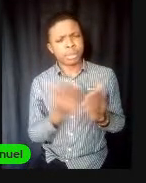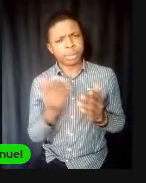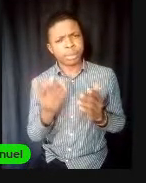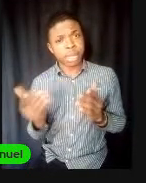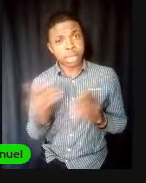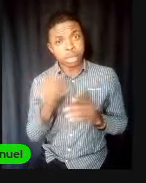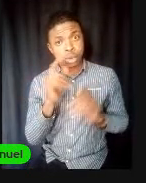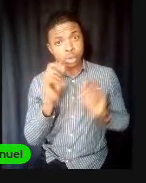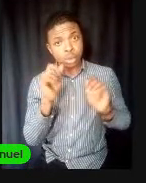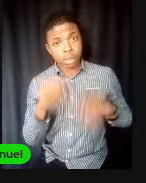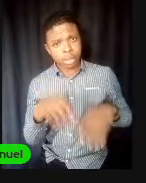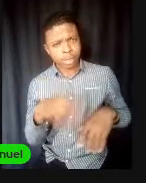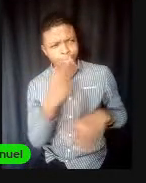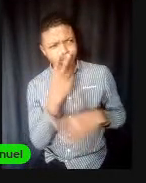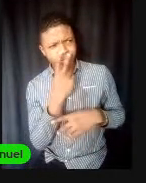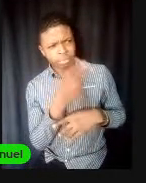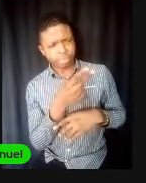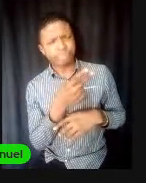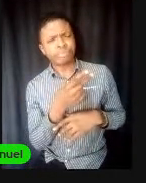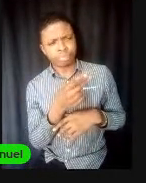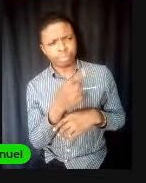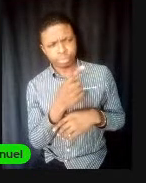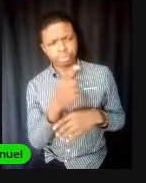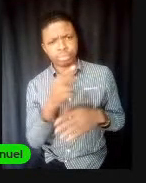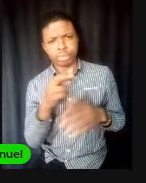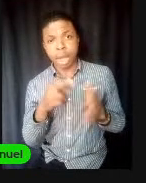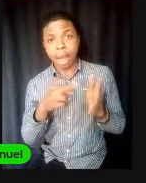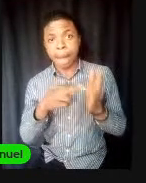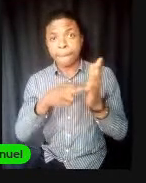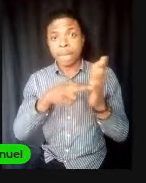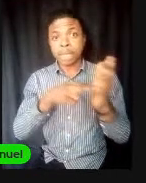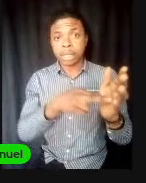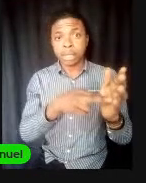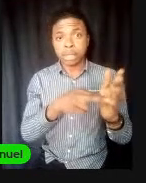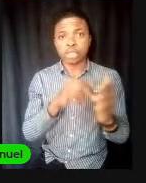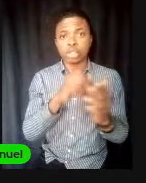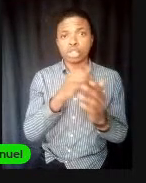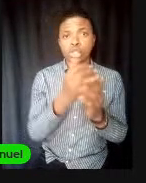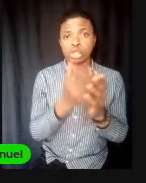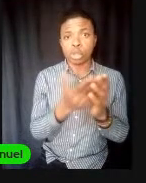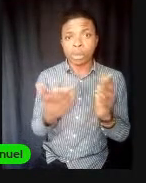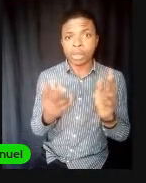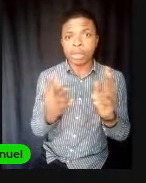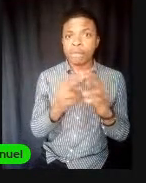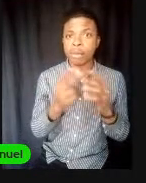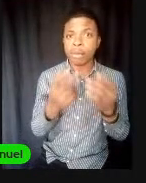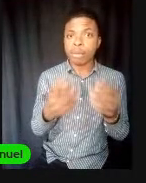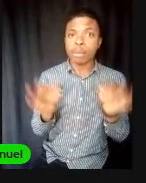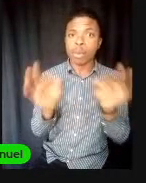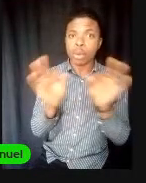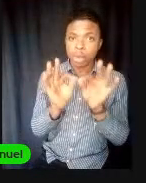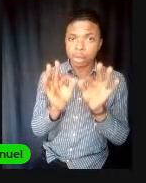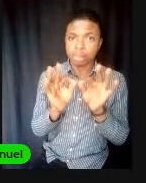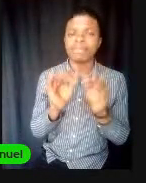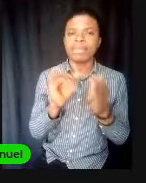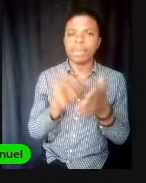is a representation of something. That is what a picture is, right?